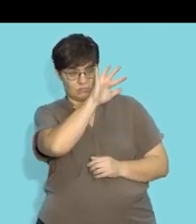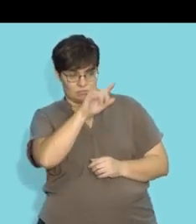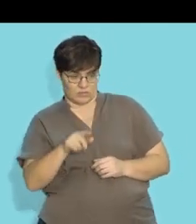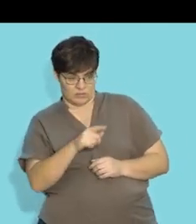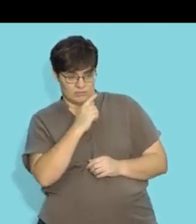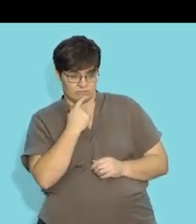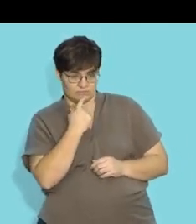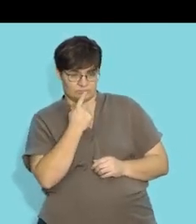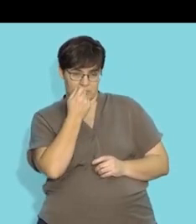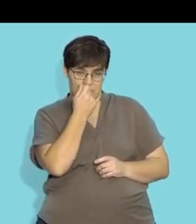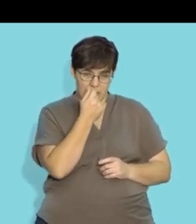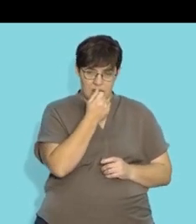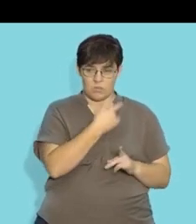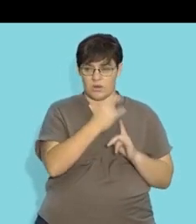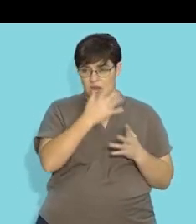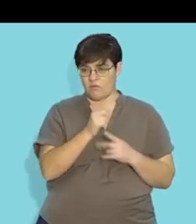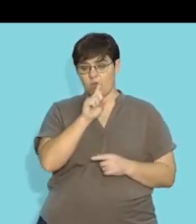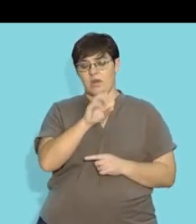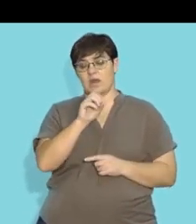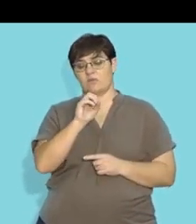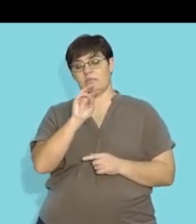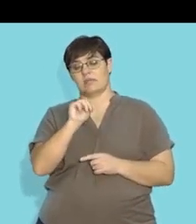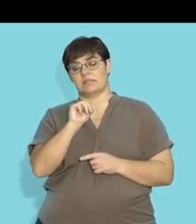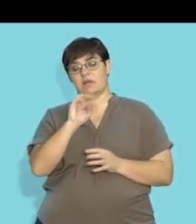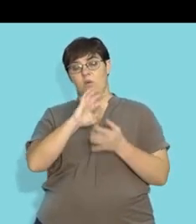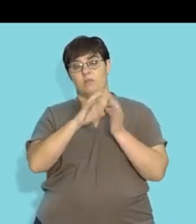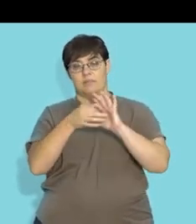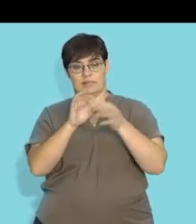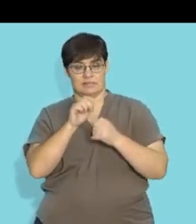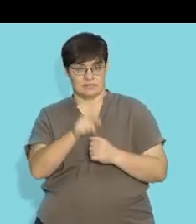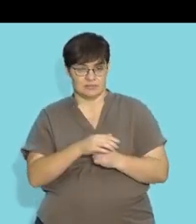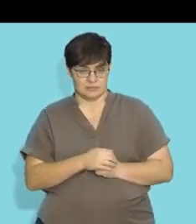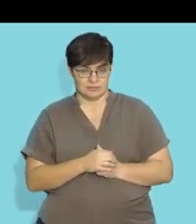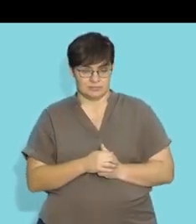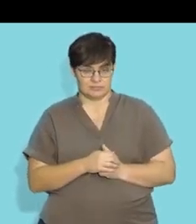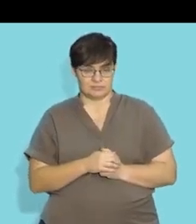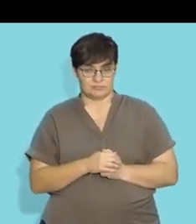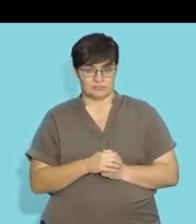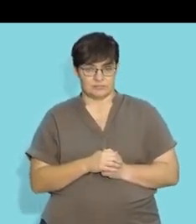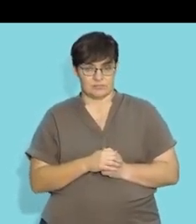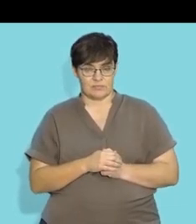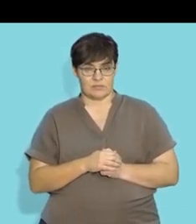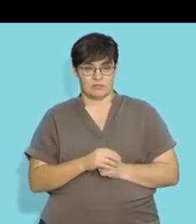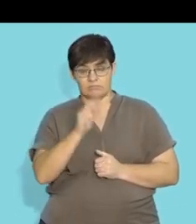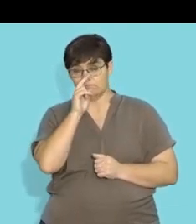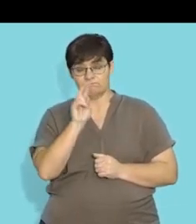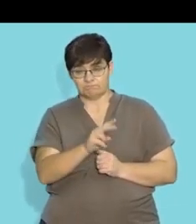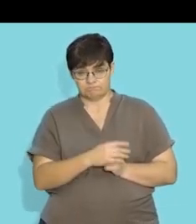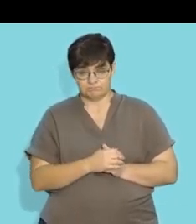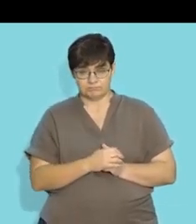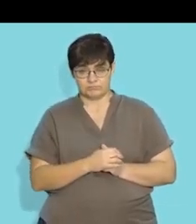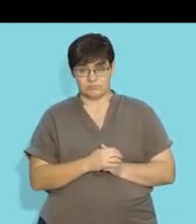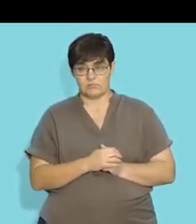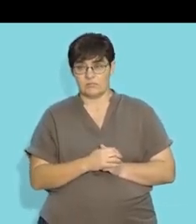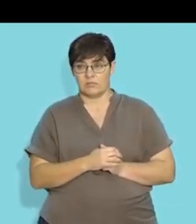So the scatter plot of times taken by winners for men for 100-meter at Olympics. Okay. So looking at